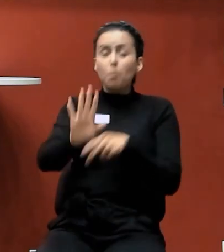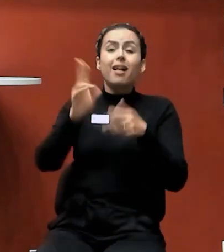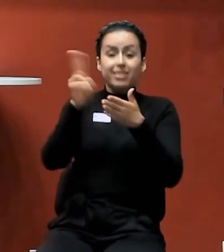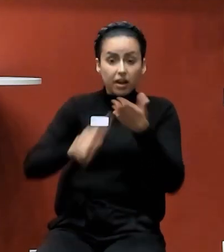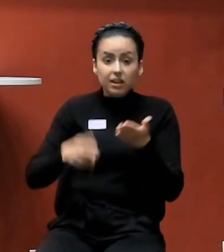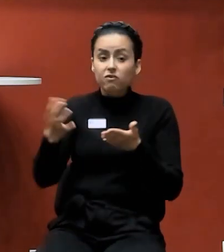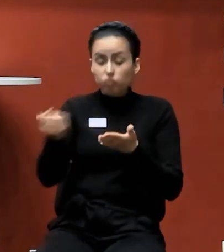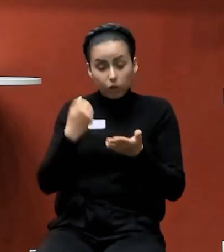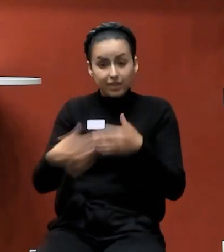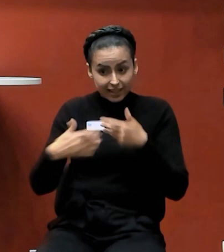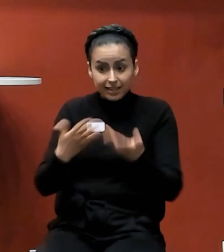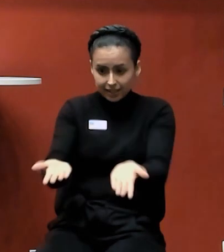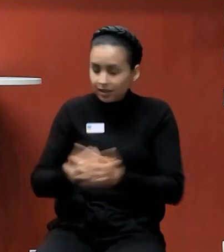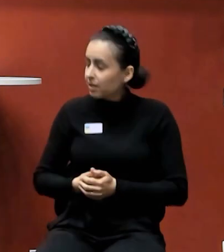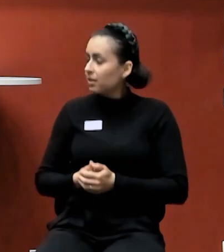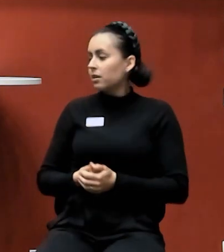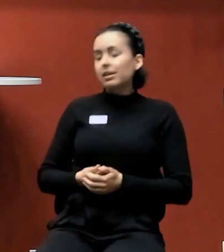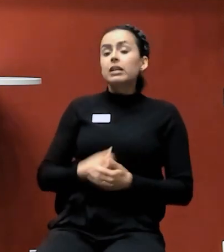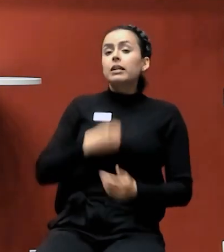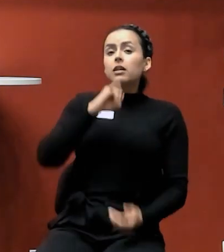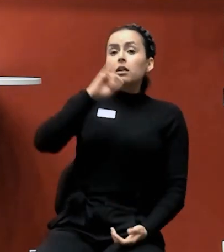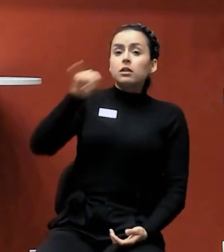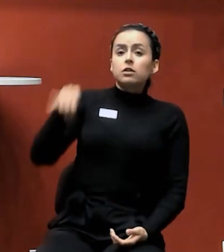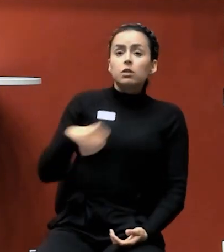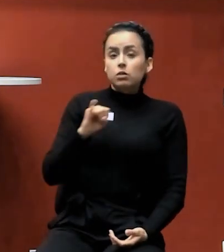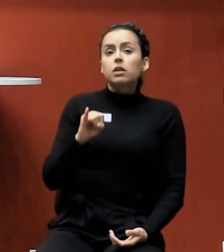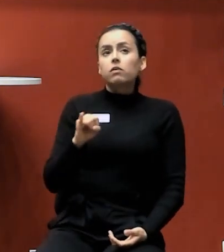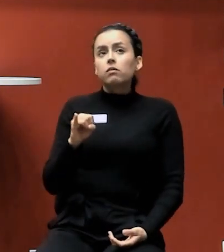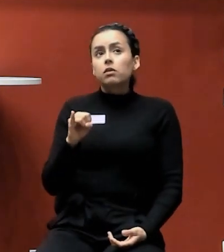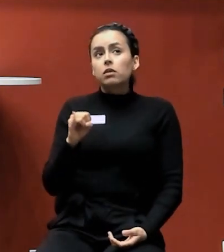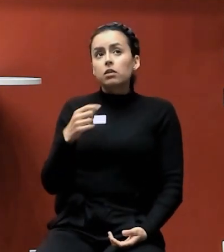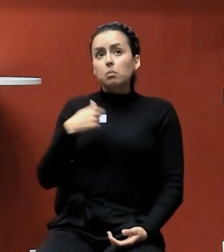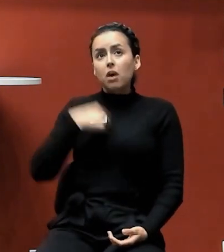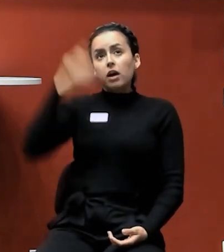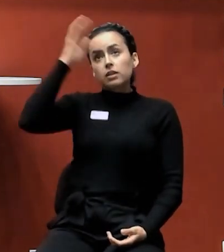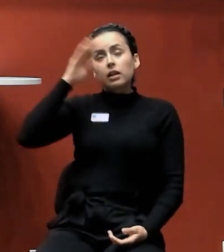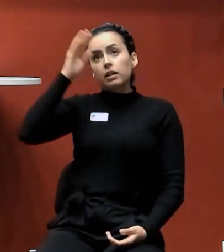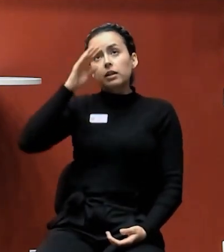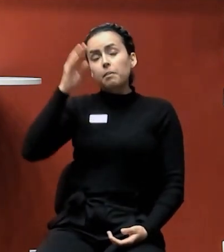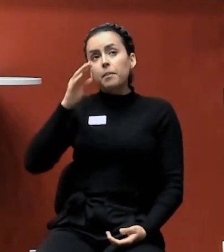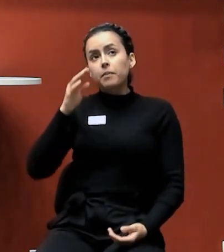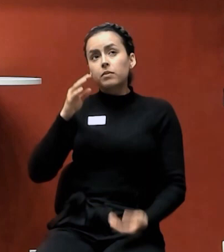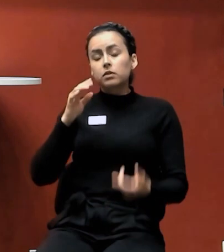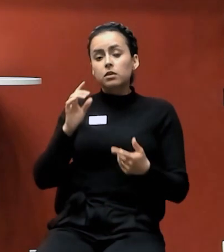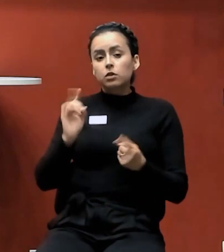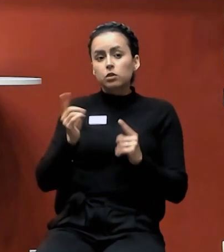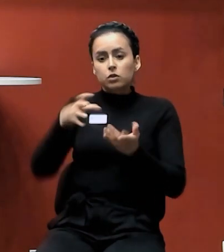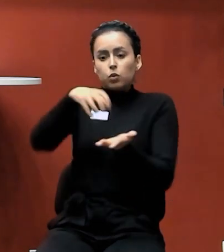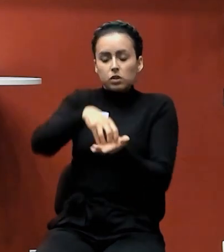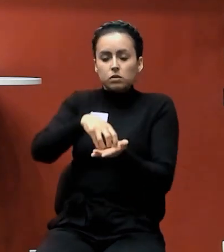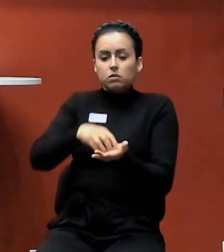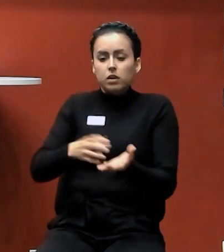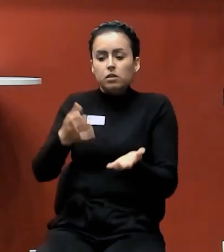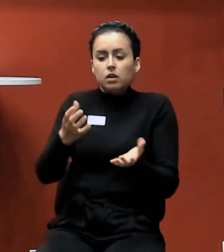But I also feel... Go. No, but I also feel the more we interact with the society, our